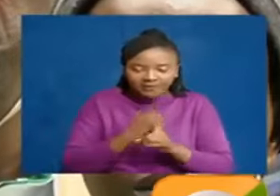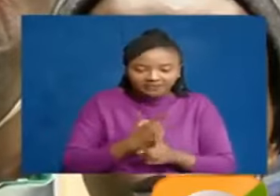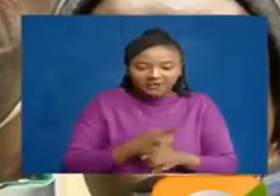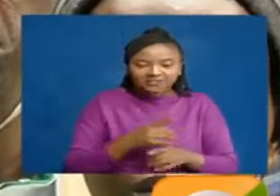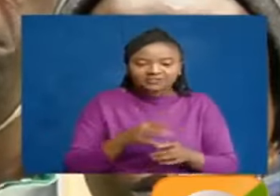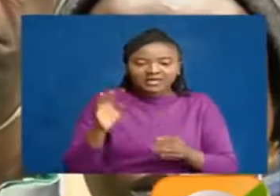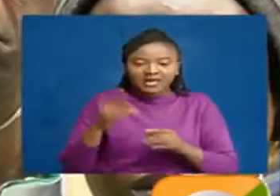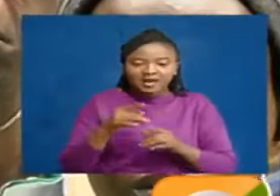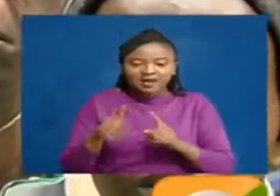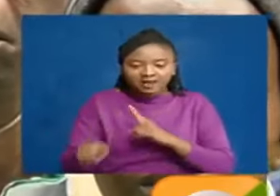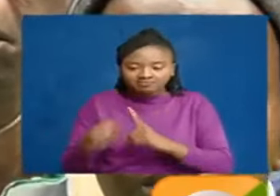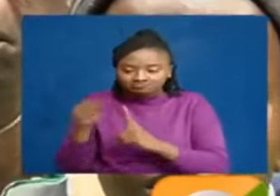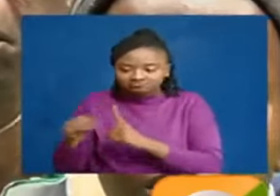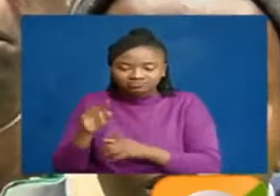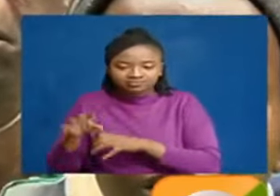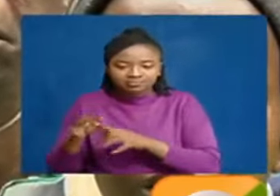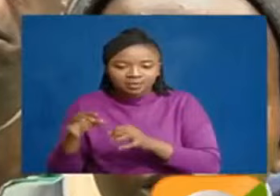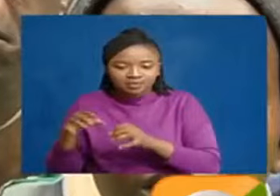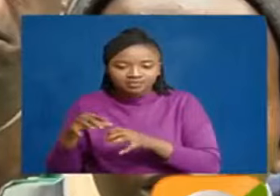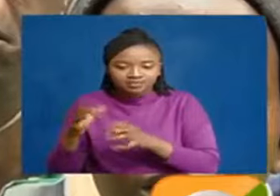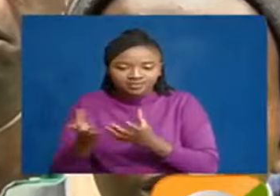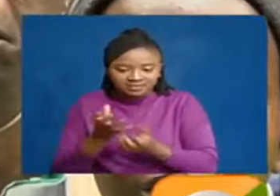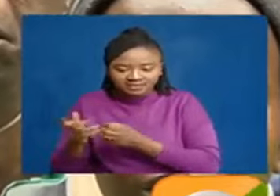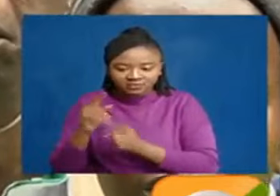and Sewer Company,